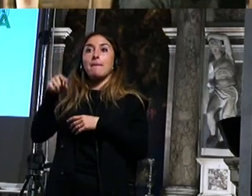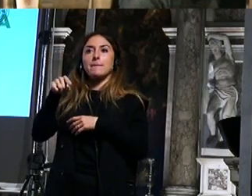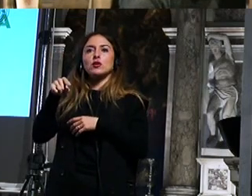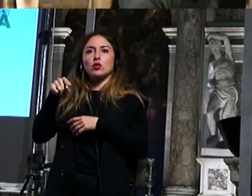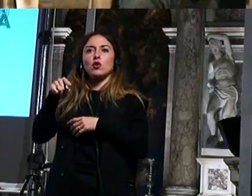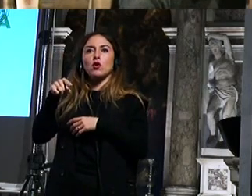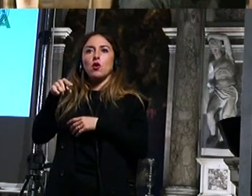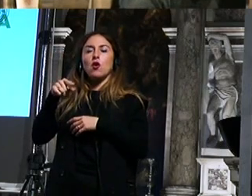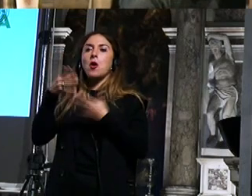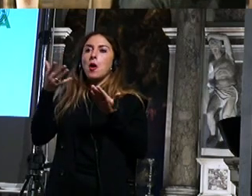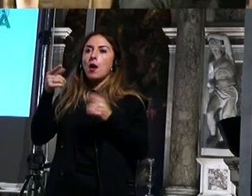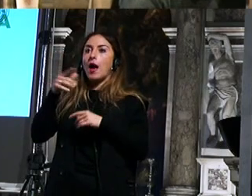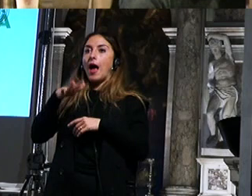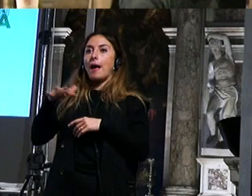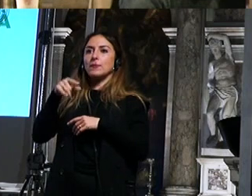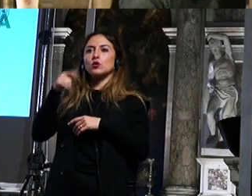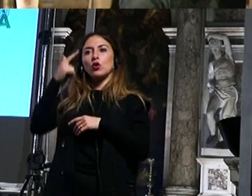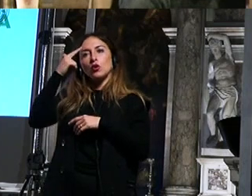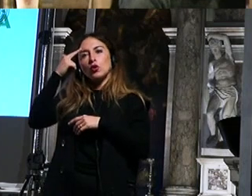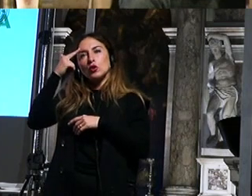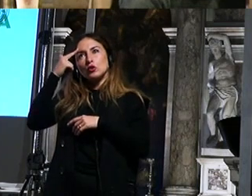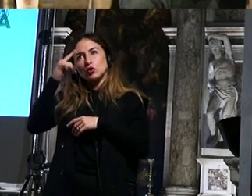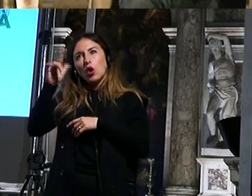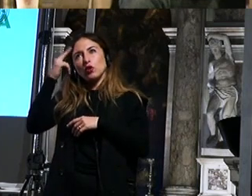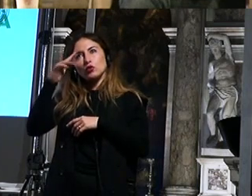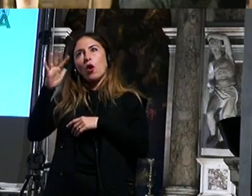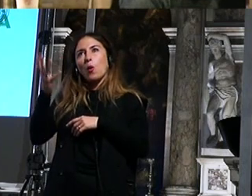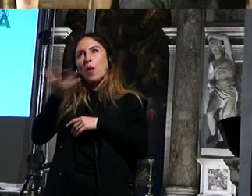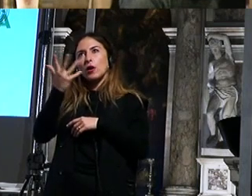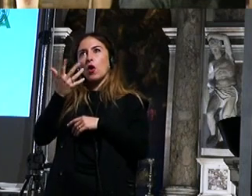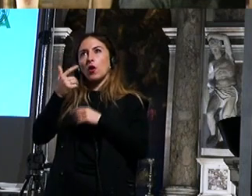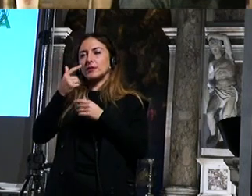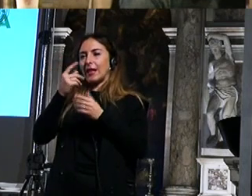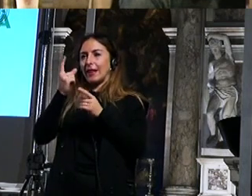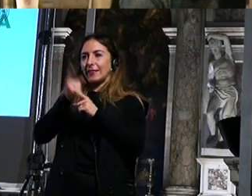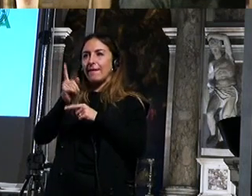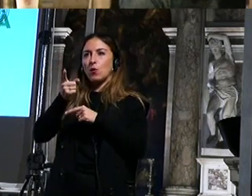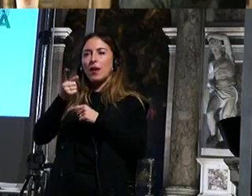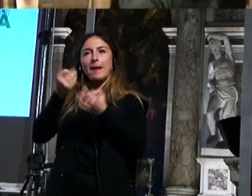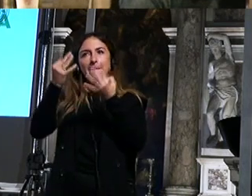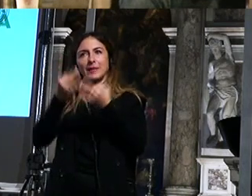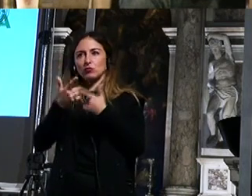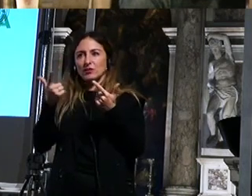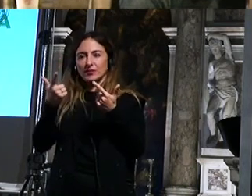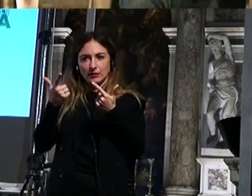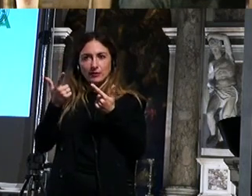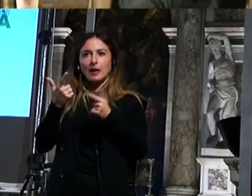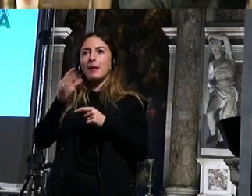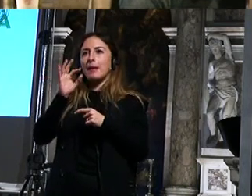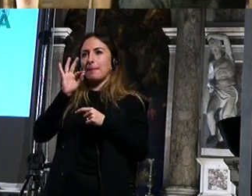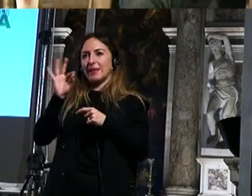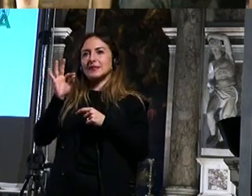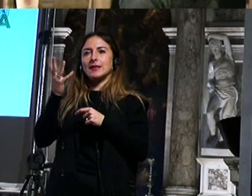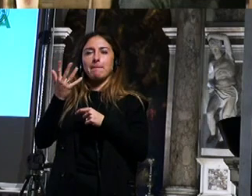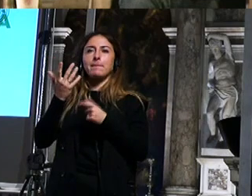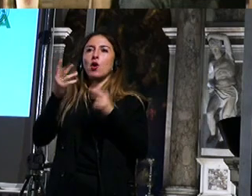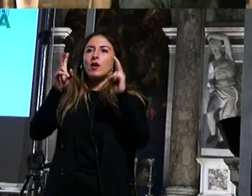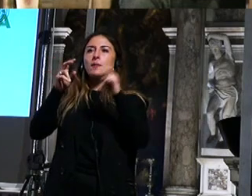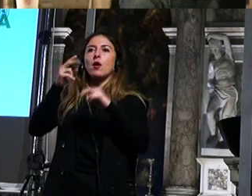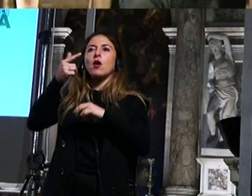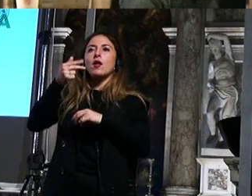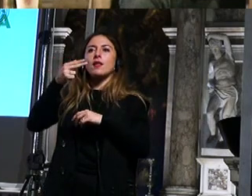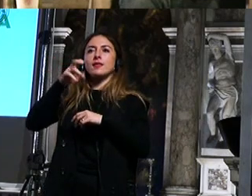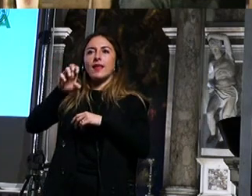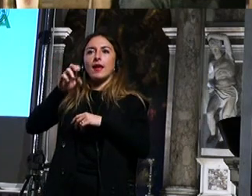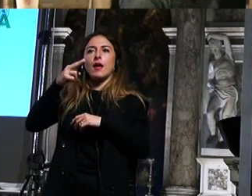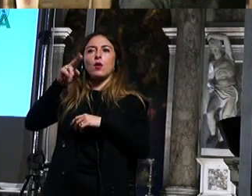like Seeing Arshadi, like End Days, like The Husband, probably even more of them, but these ones come immediately